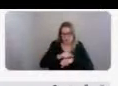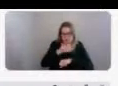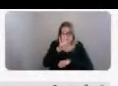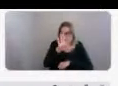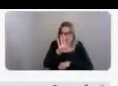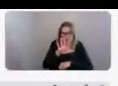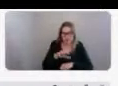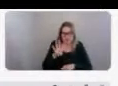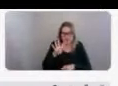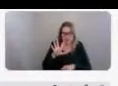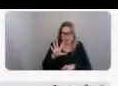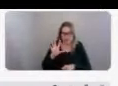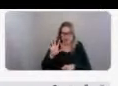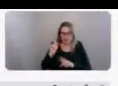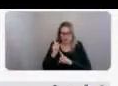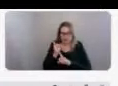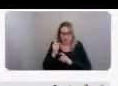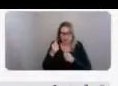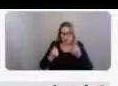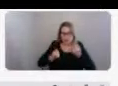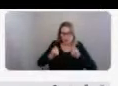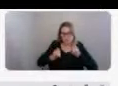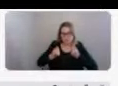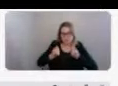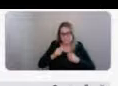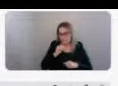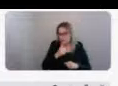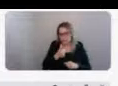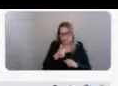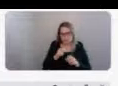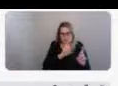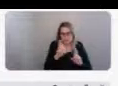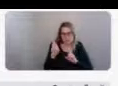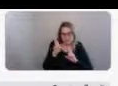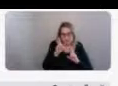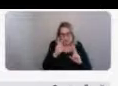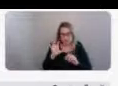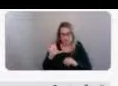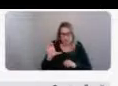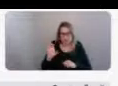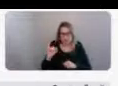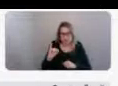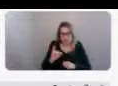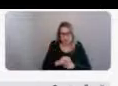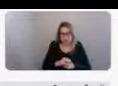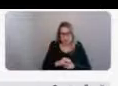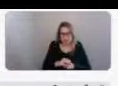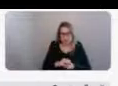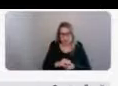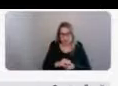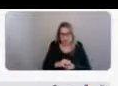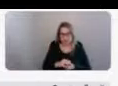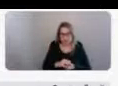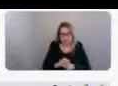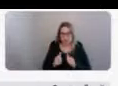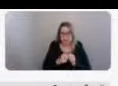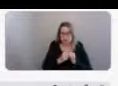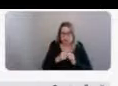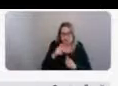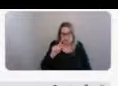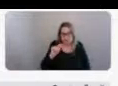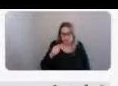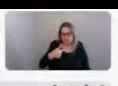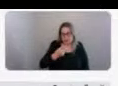a 45-minute long drive it does not respect communities of interest it wants to put together tanka verdi and